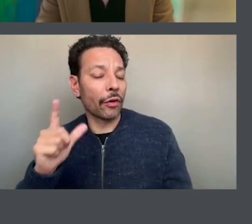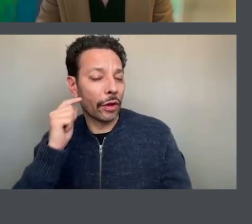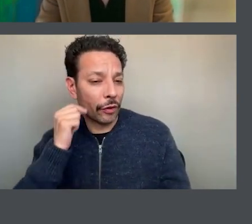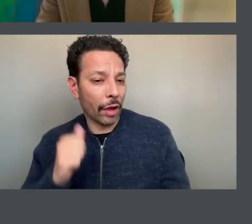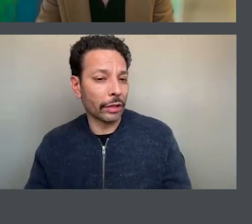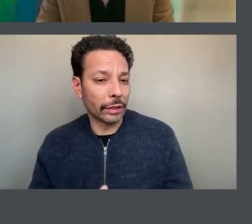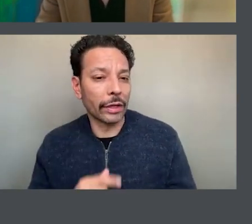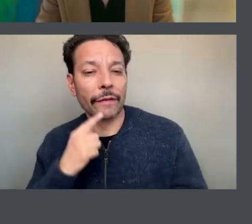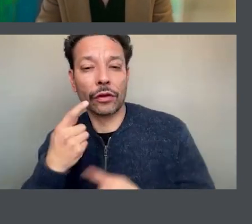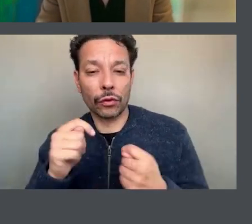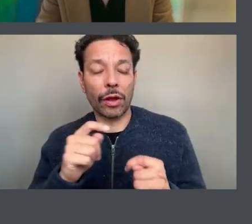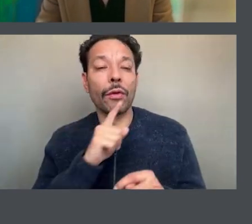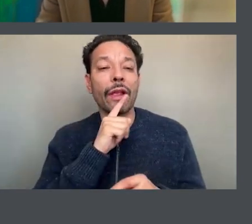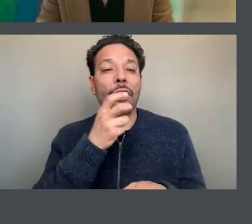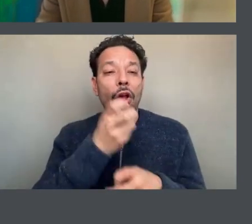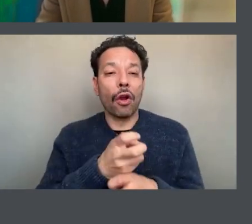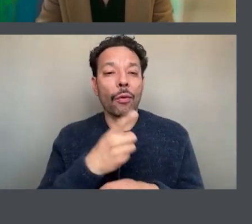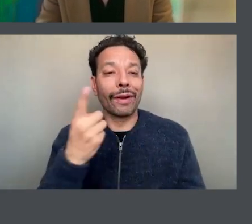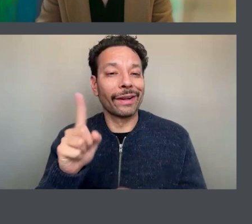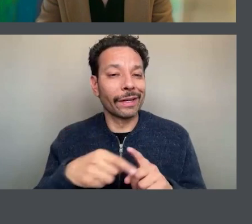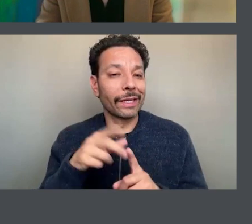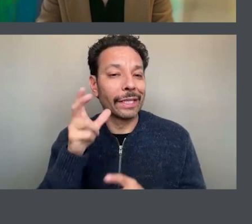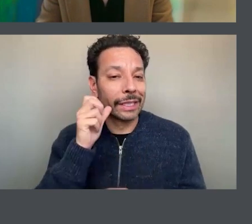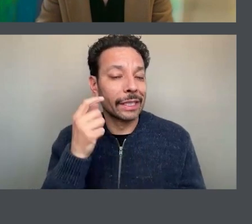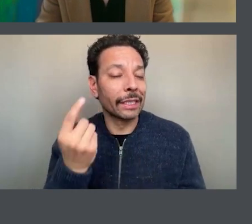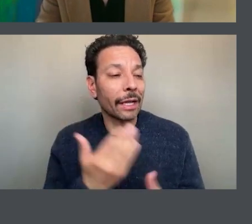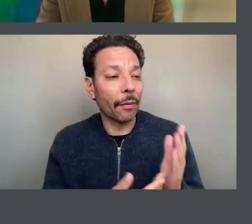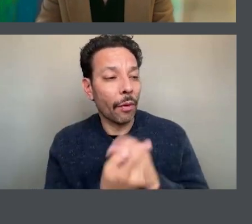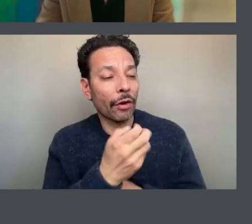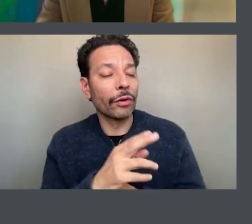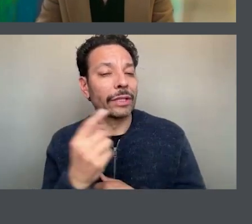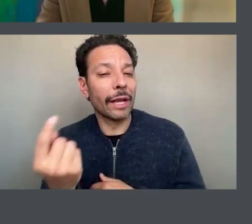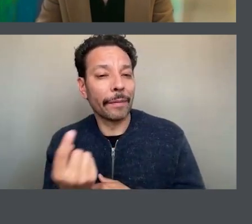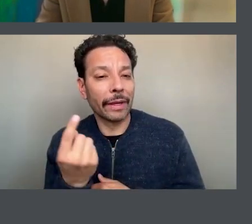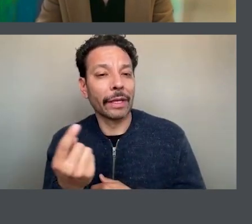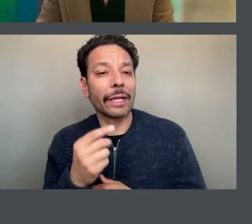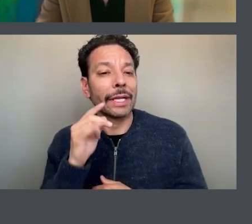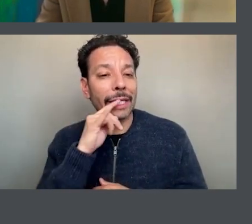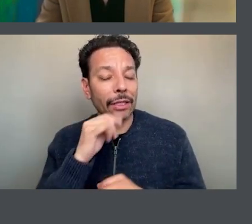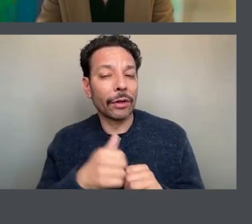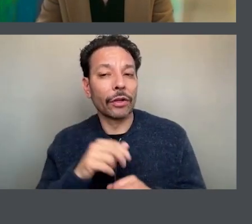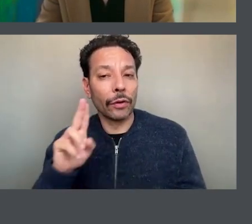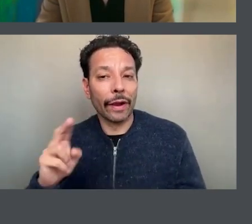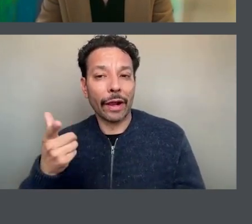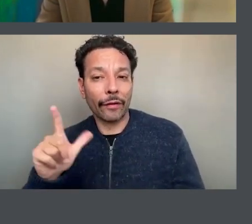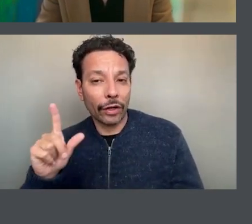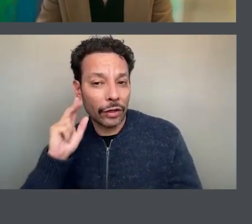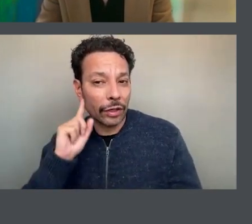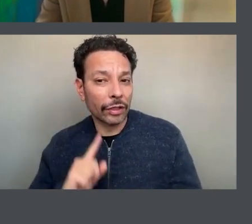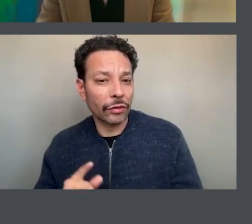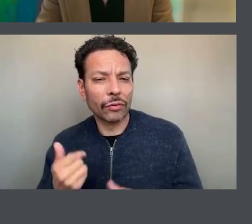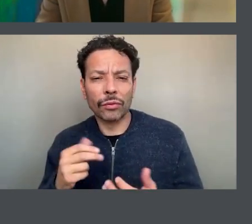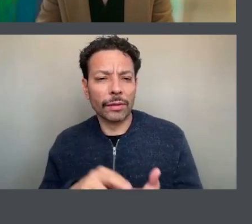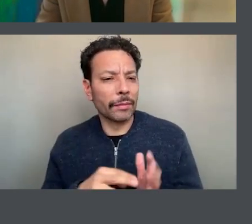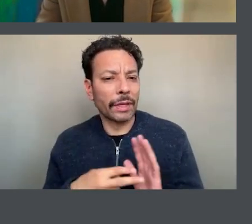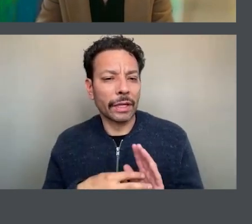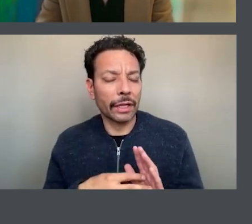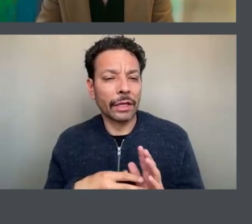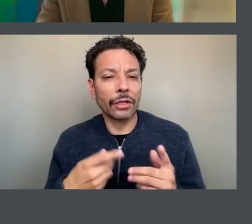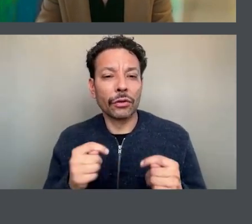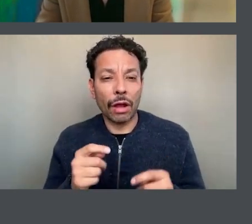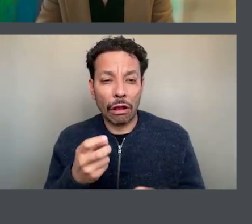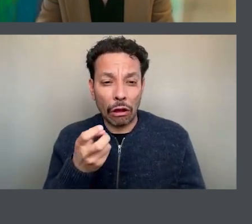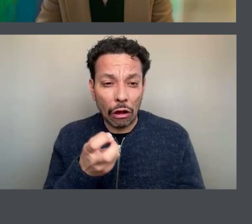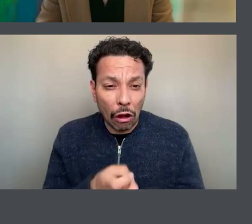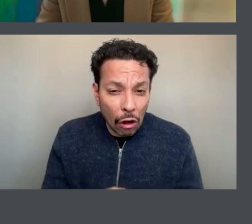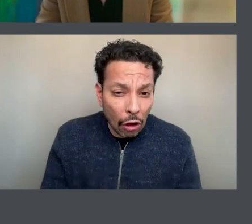So you have to try very hard when listening to someone or something. A kid with unilateral hearing loss may read that and be like, well, what does that mean? Try